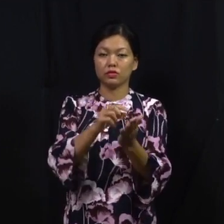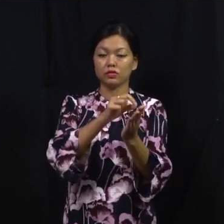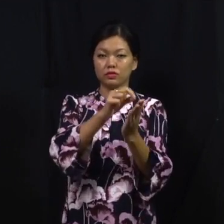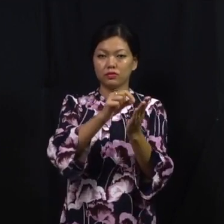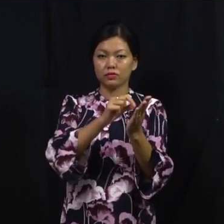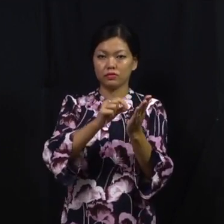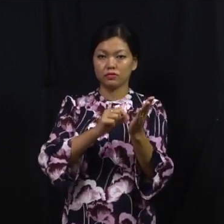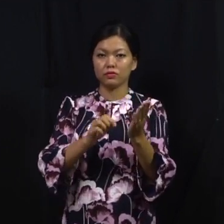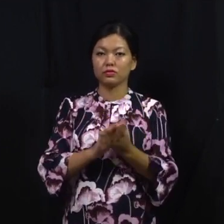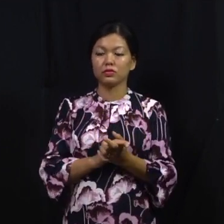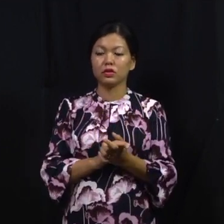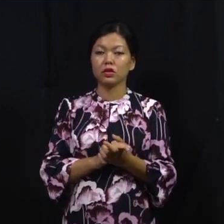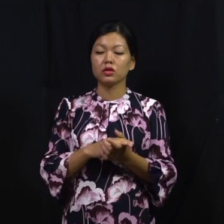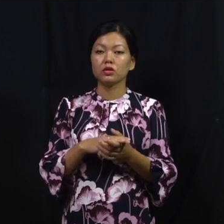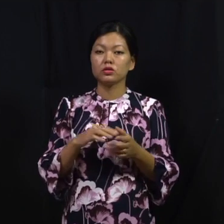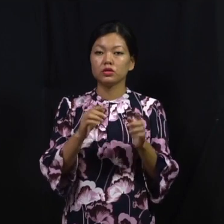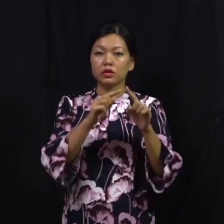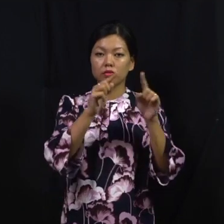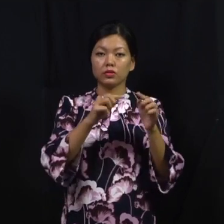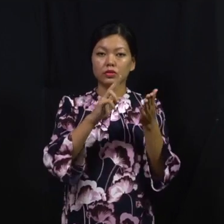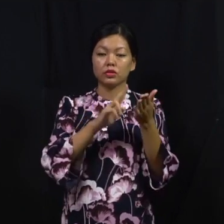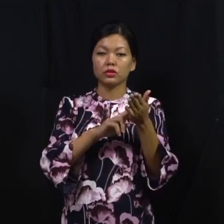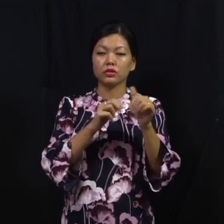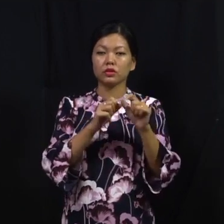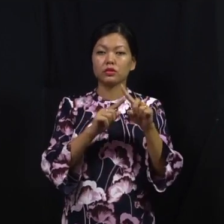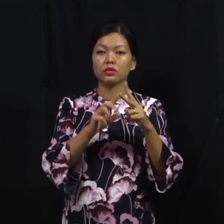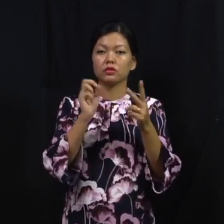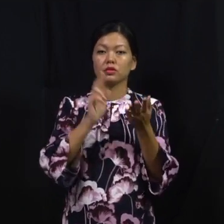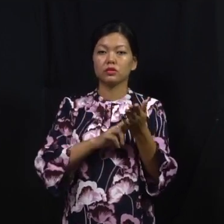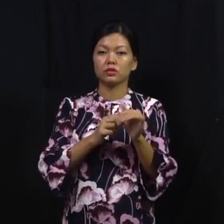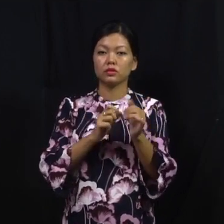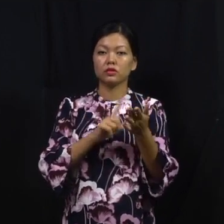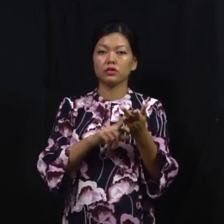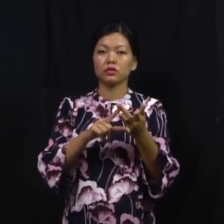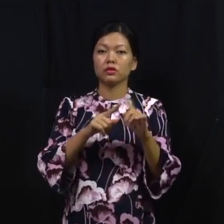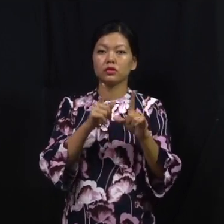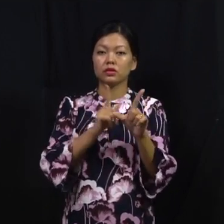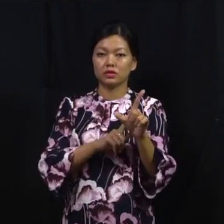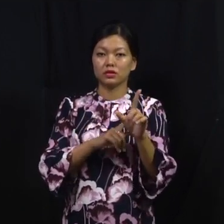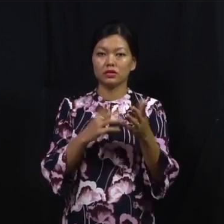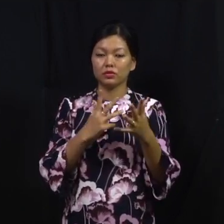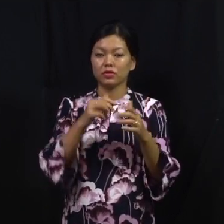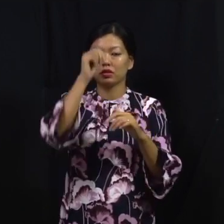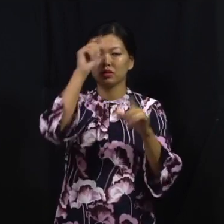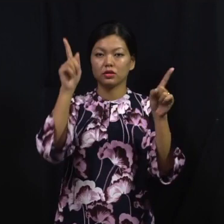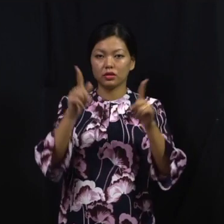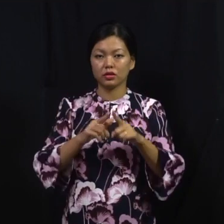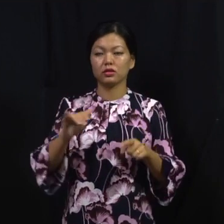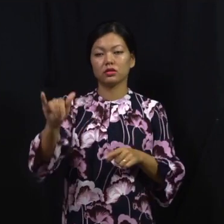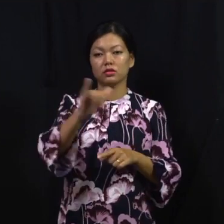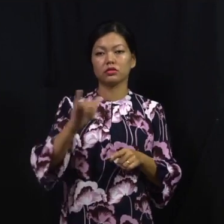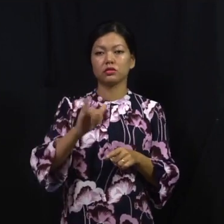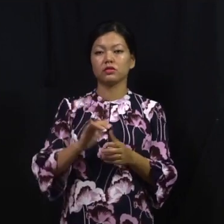is nationality. We give Indian, right? So this is a condition of mind. Okay, our thinking. The next concept is